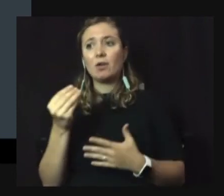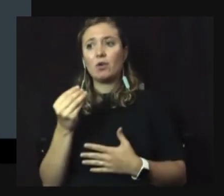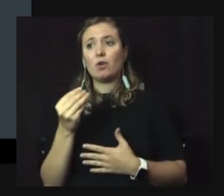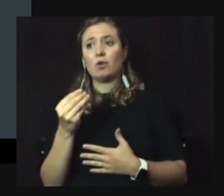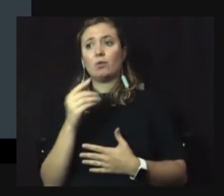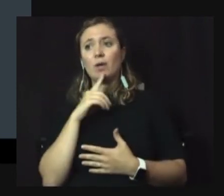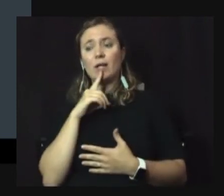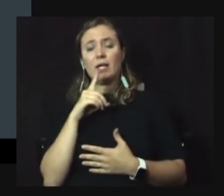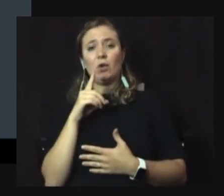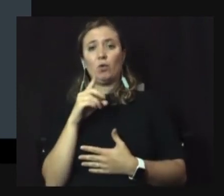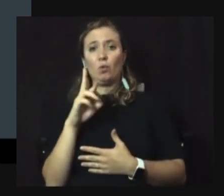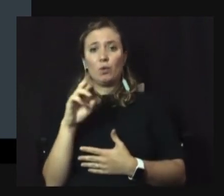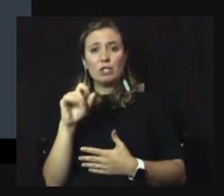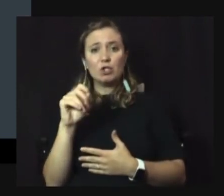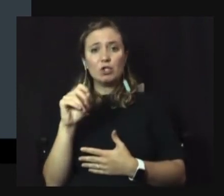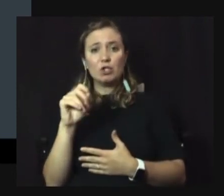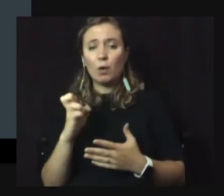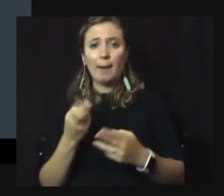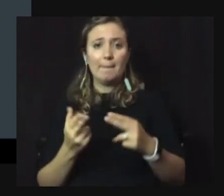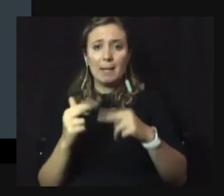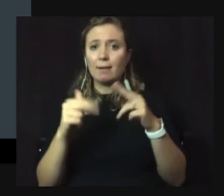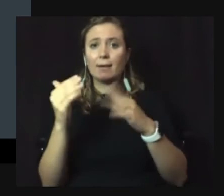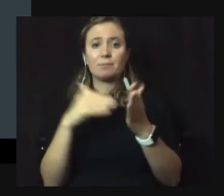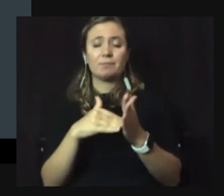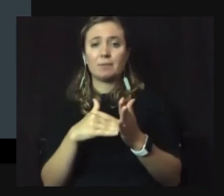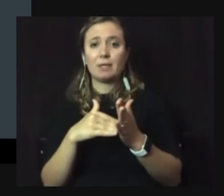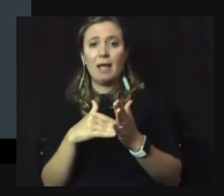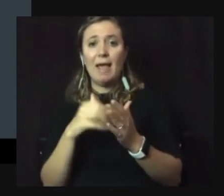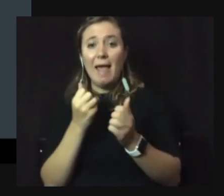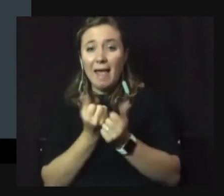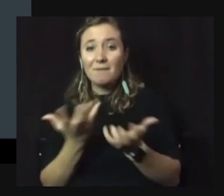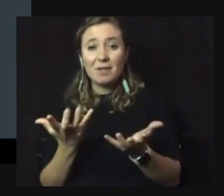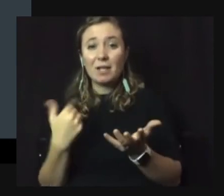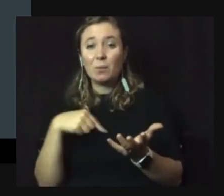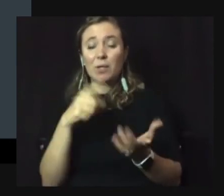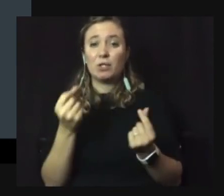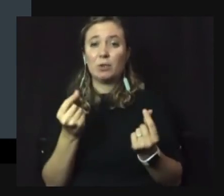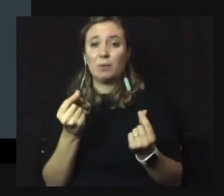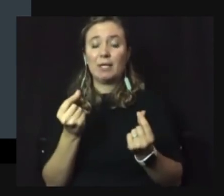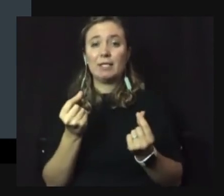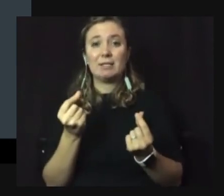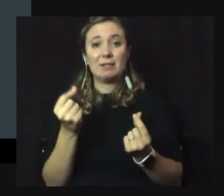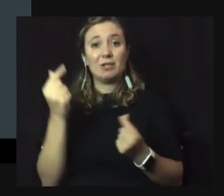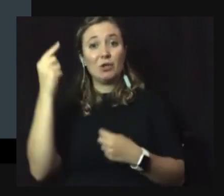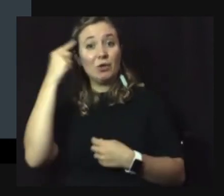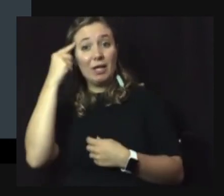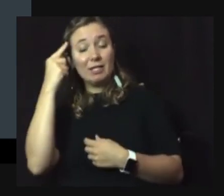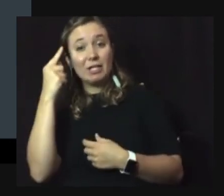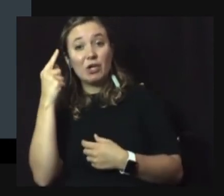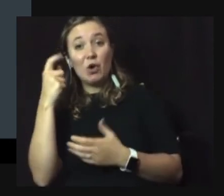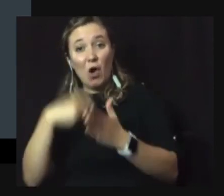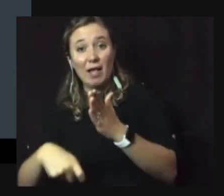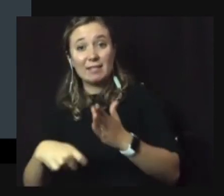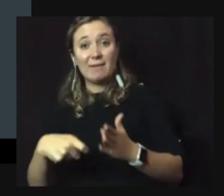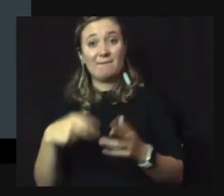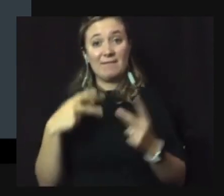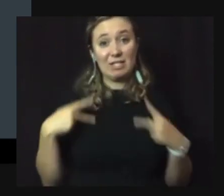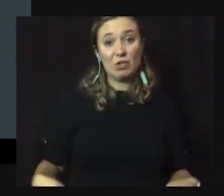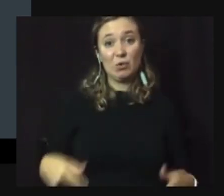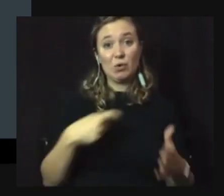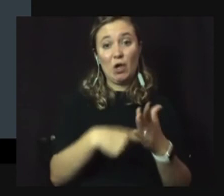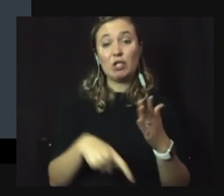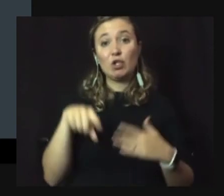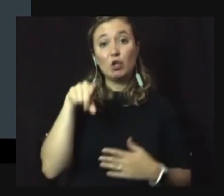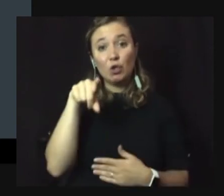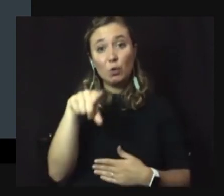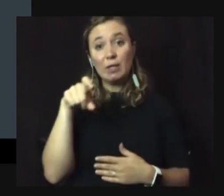we do comes at a neurological and physiological cost. You have to protect space